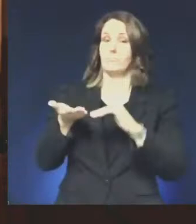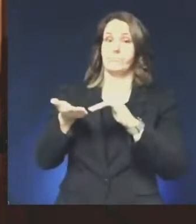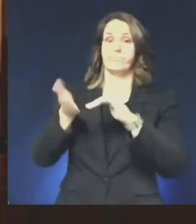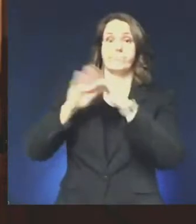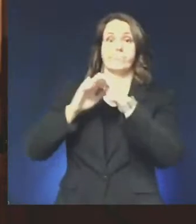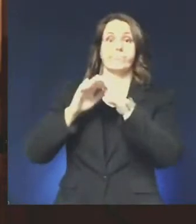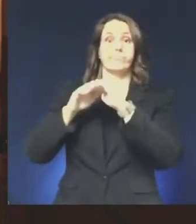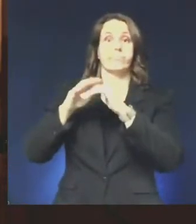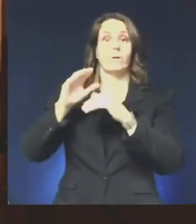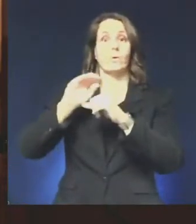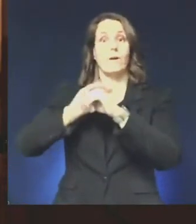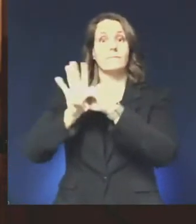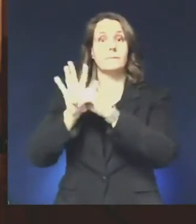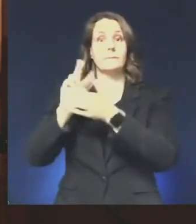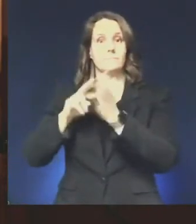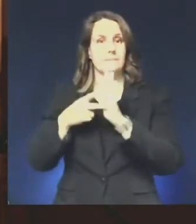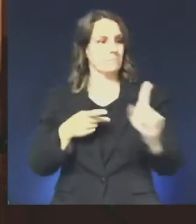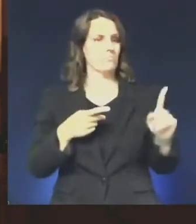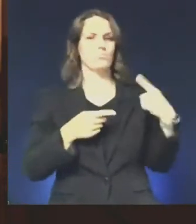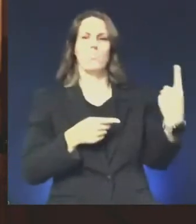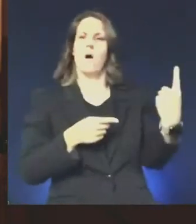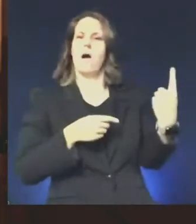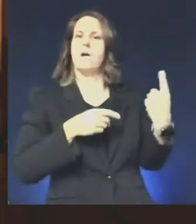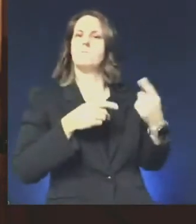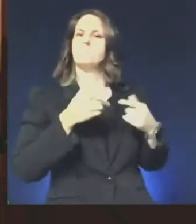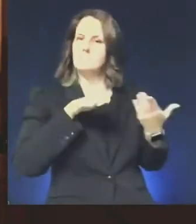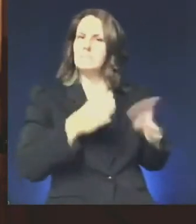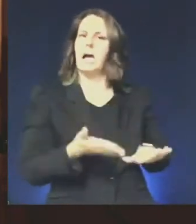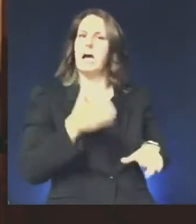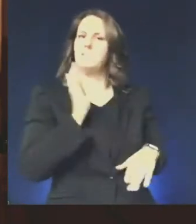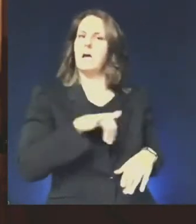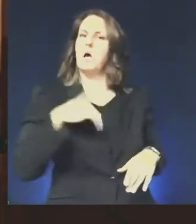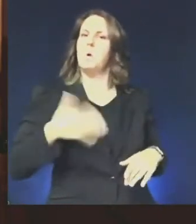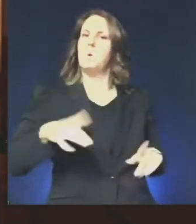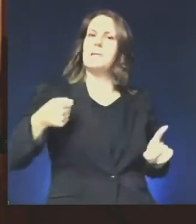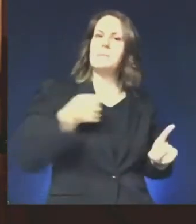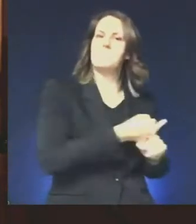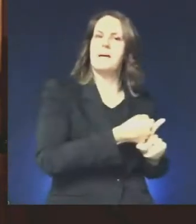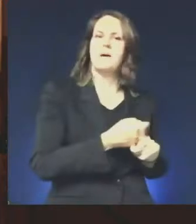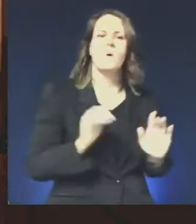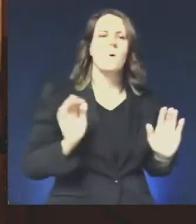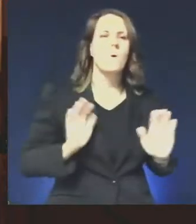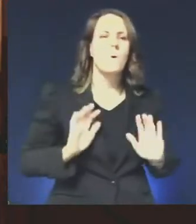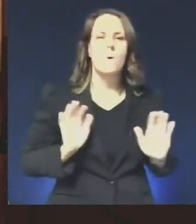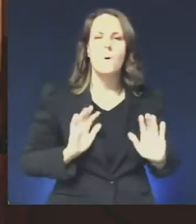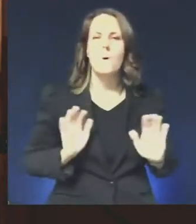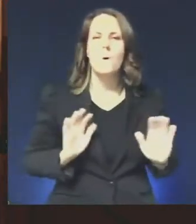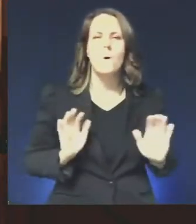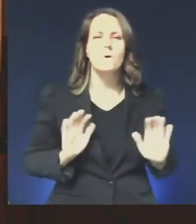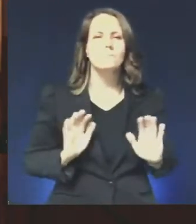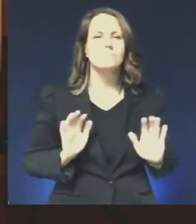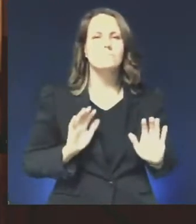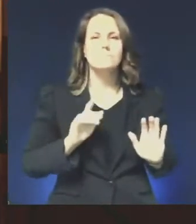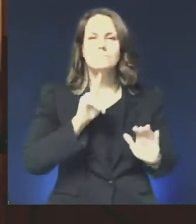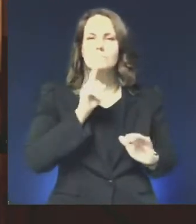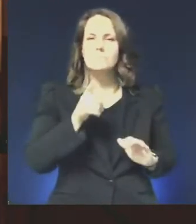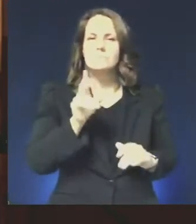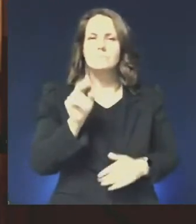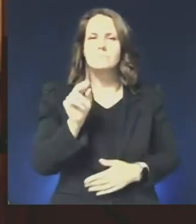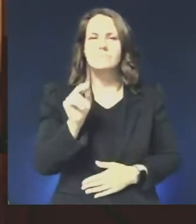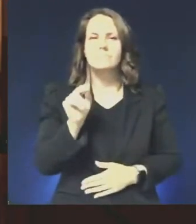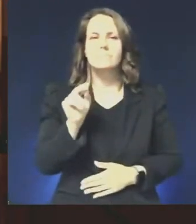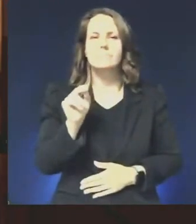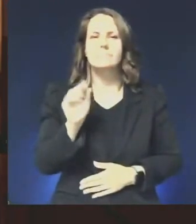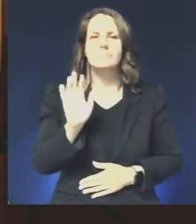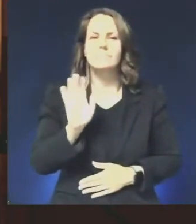concerned about younger people who get this disease, who have symptoms of what is called long COVID, that we don't know how long they will